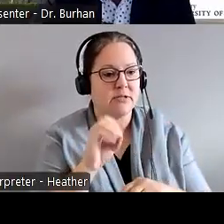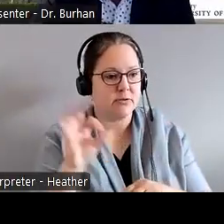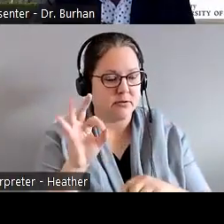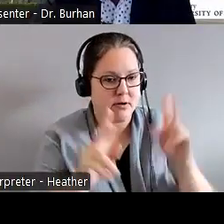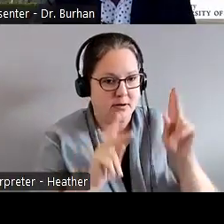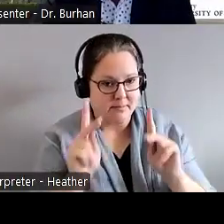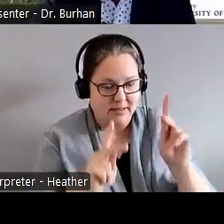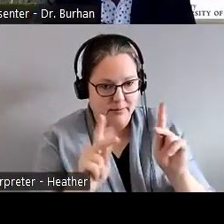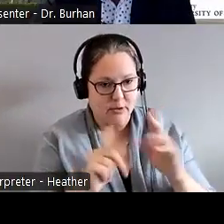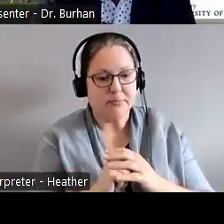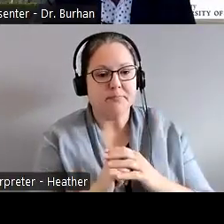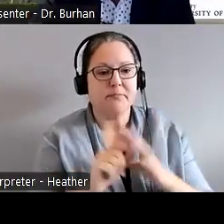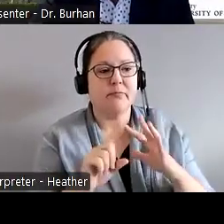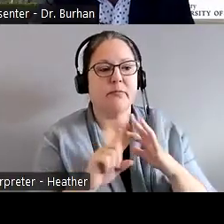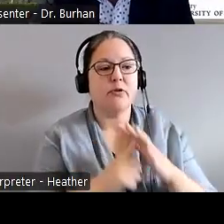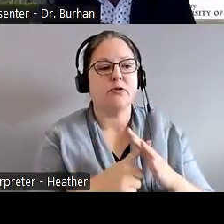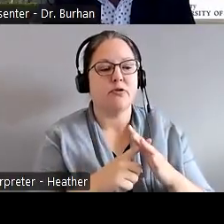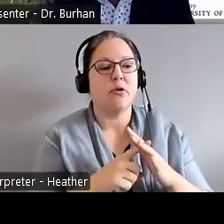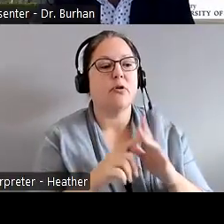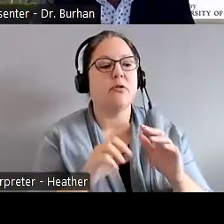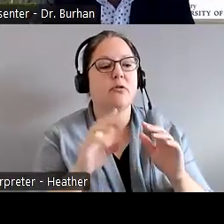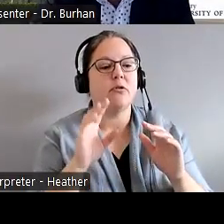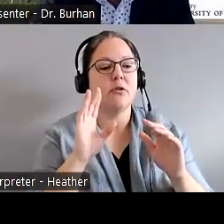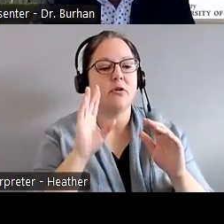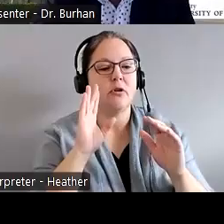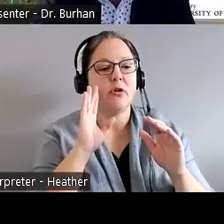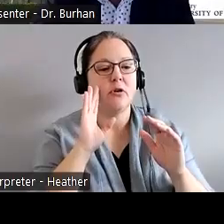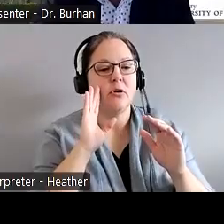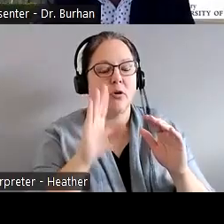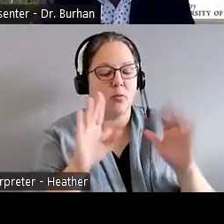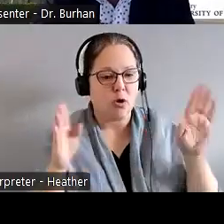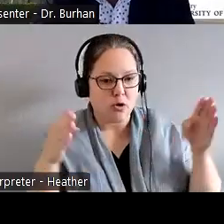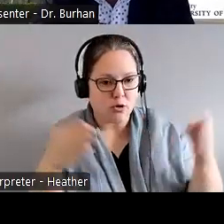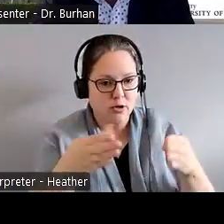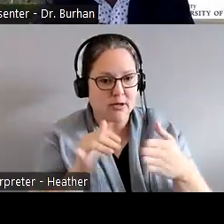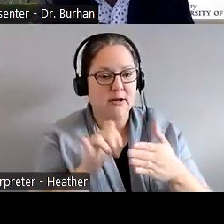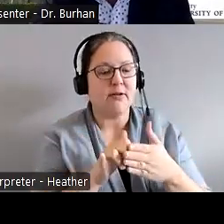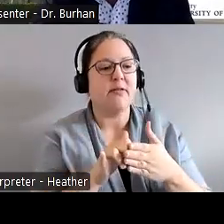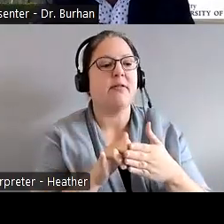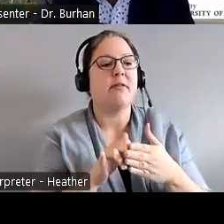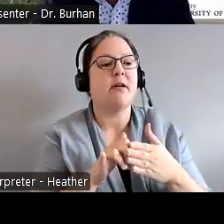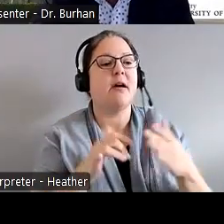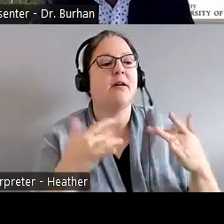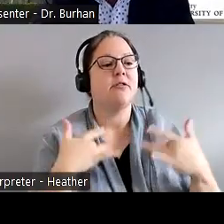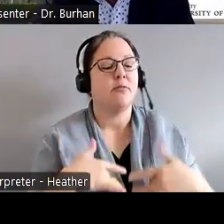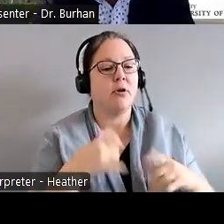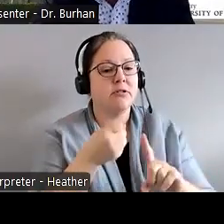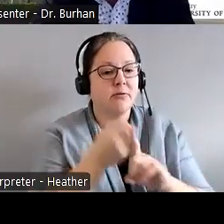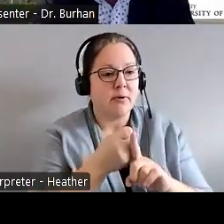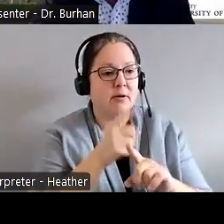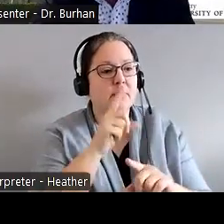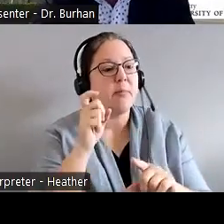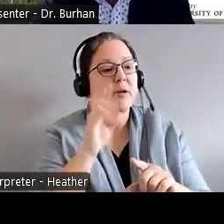individuals. They started looking at the antidepressant effect. I mean, the reason why I'm talking about antidepressant, obviously, because we do treat